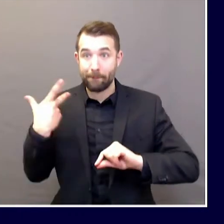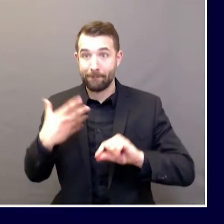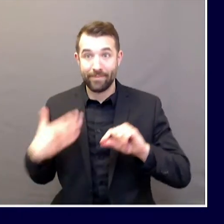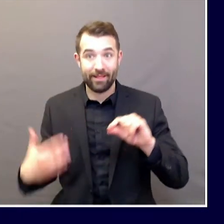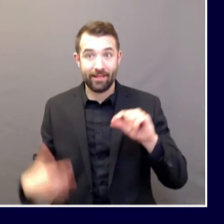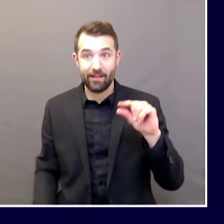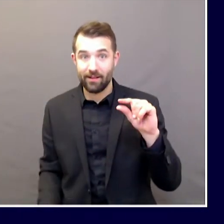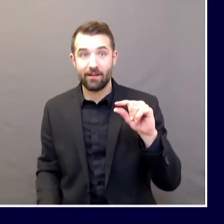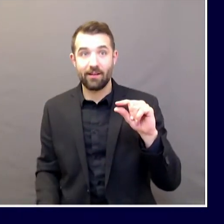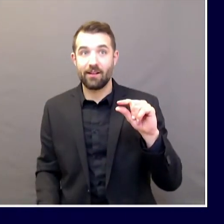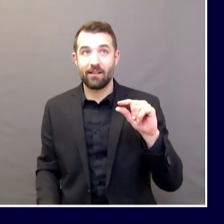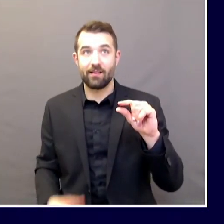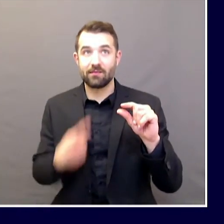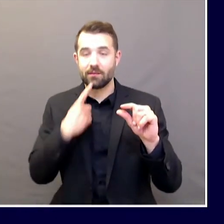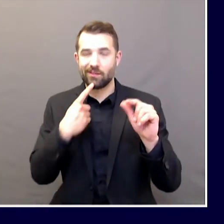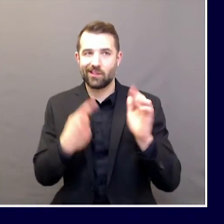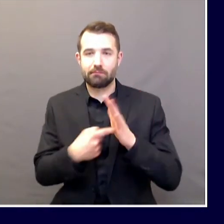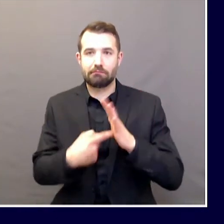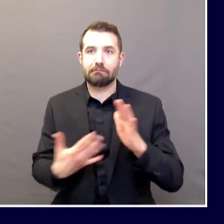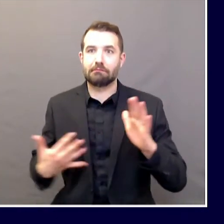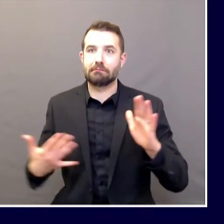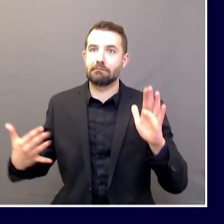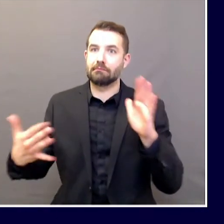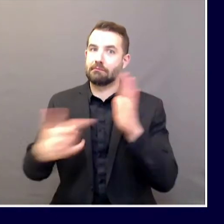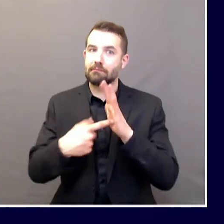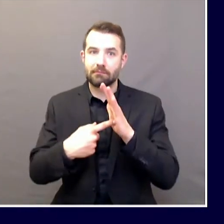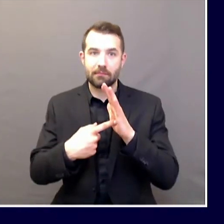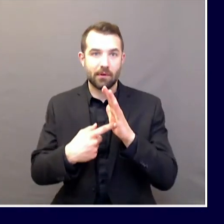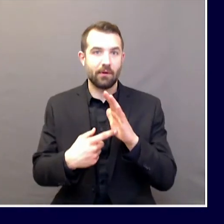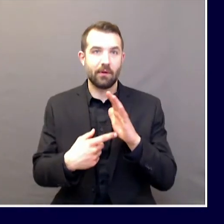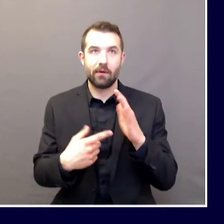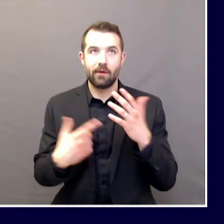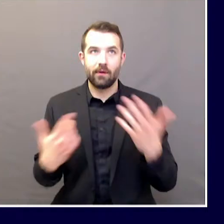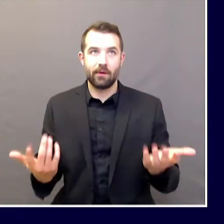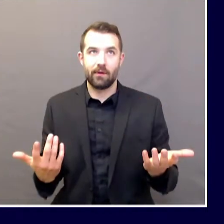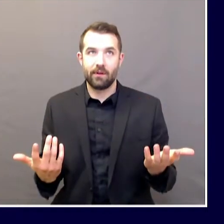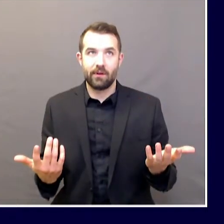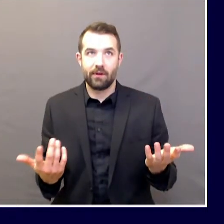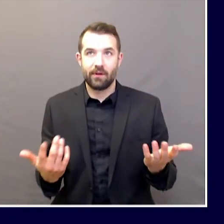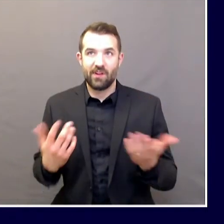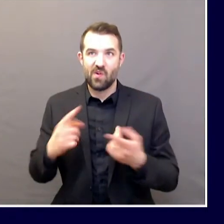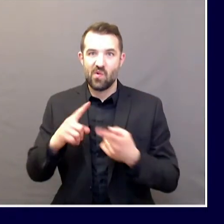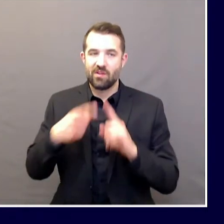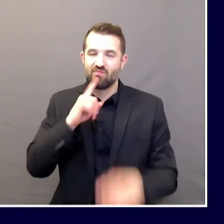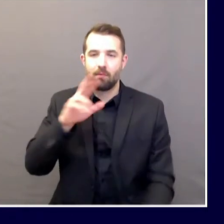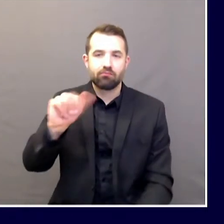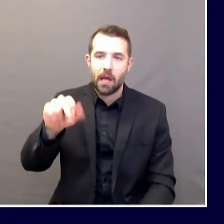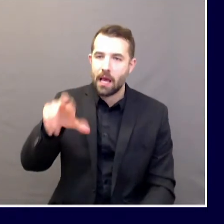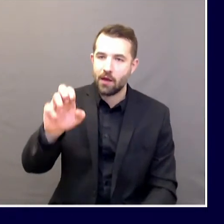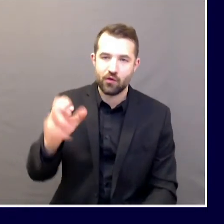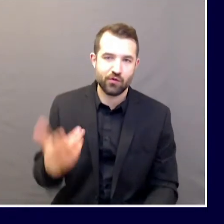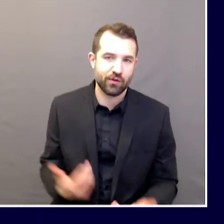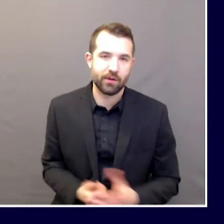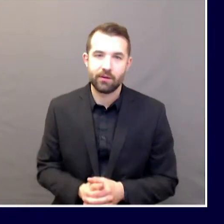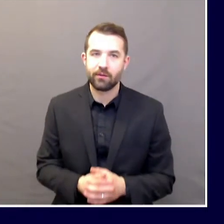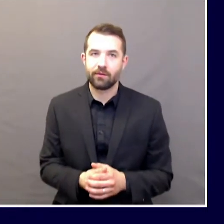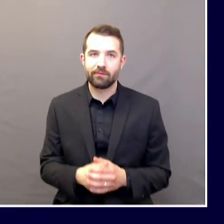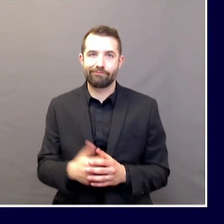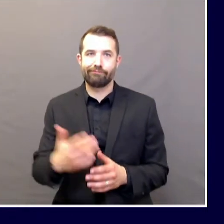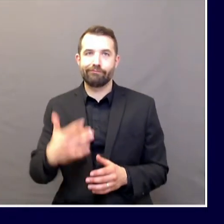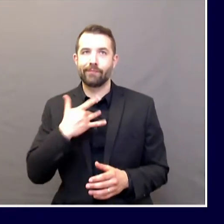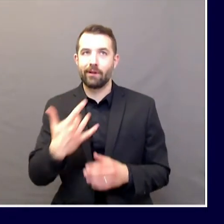so infrequently that if it were to occur, you know, I usually get a note about it, but we're